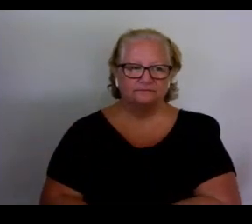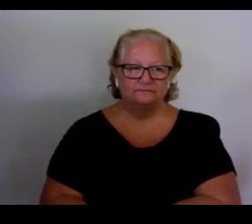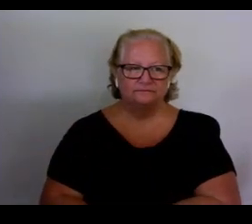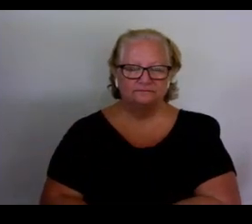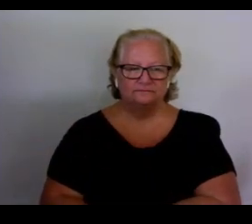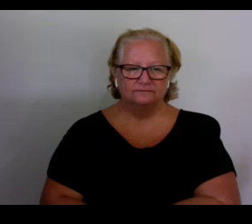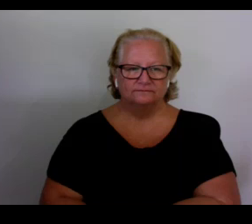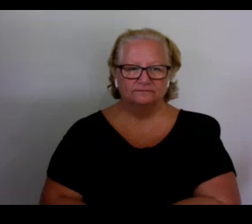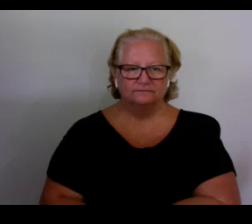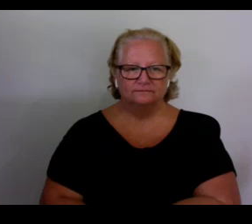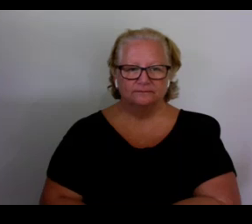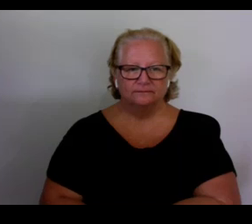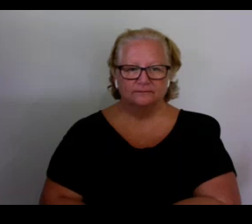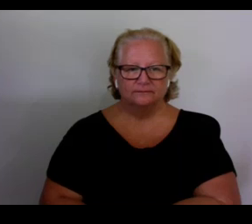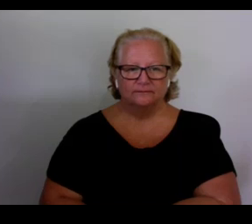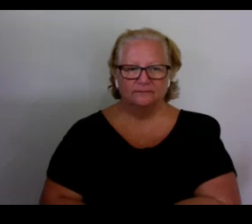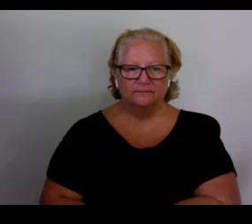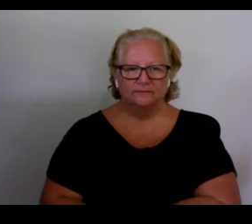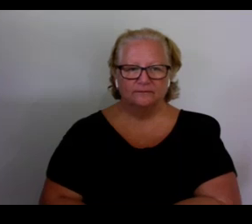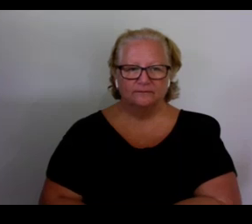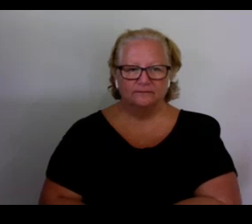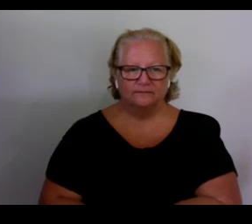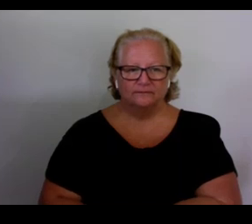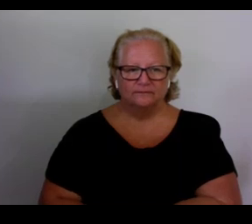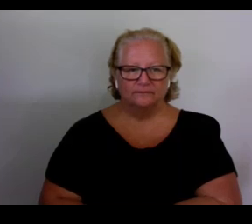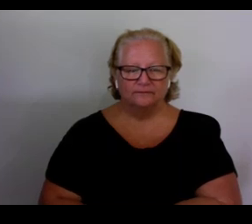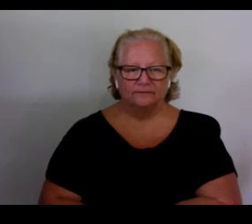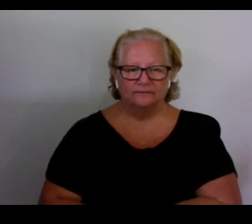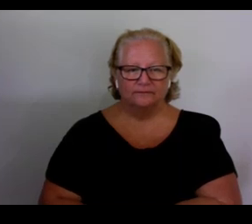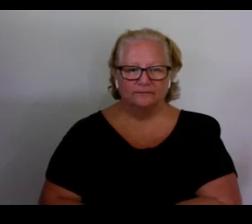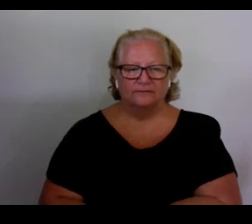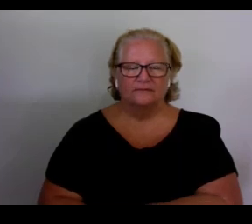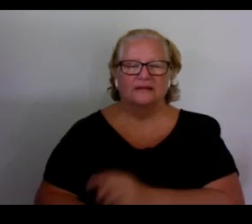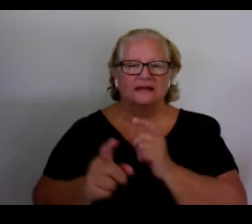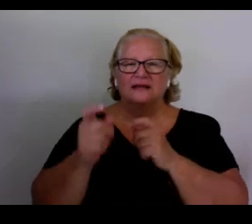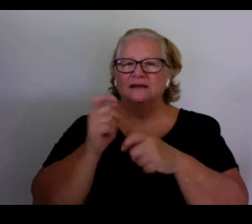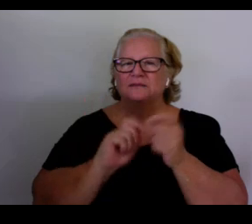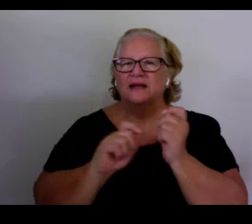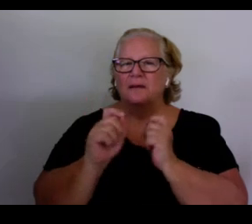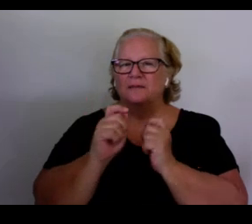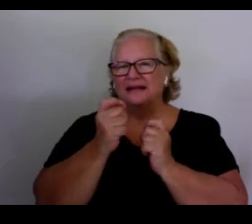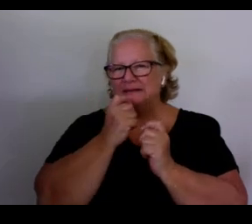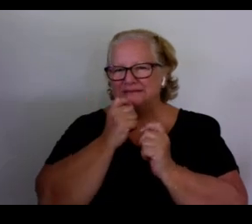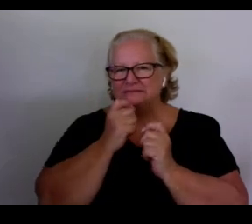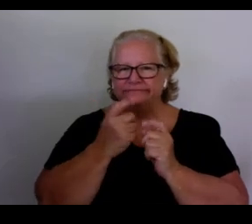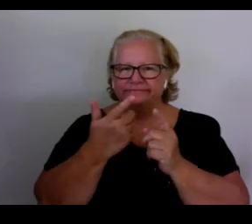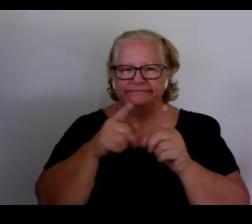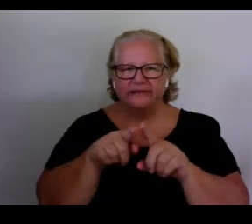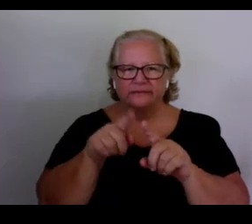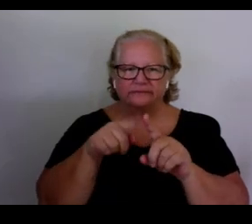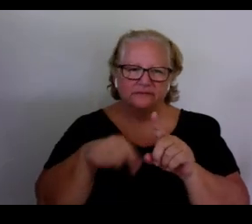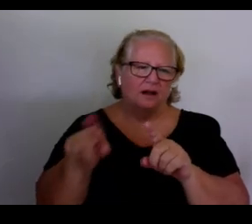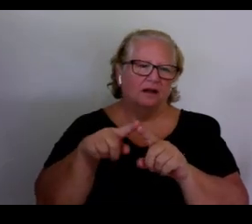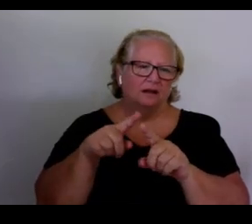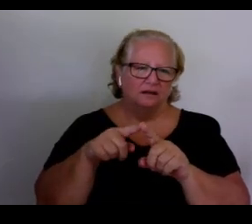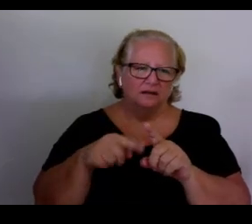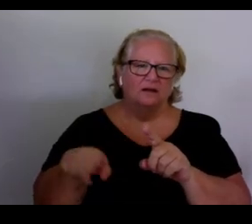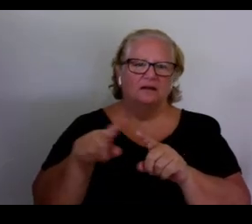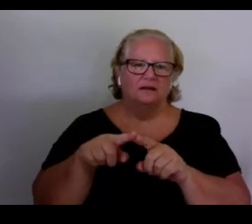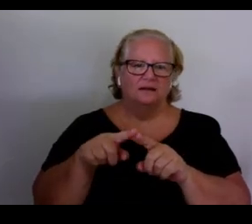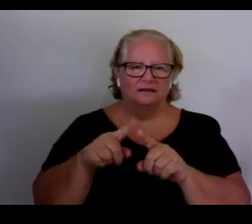again, and you borrow it again, and it becomes a bit of a self-perpetuating cycle, and you're constantly relying on a